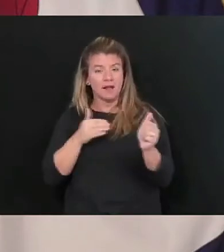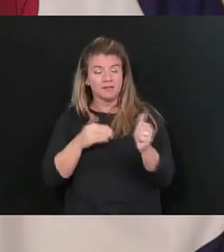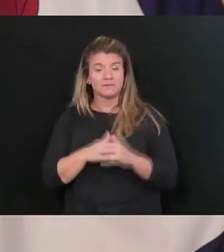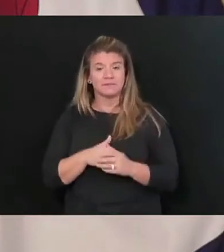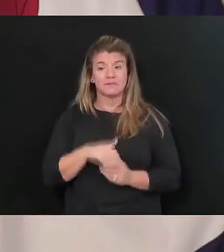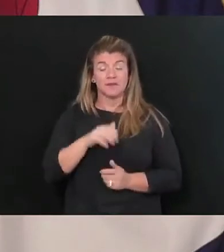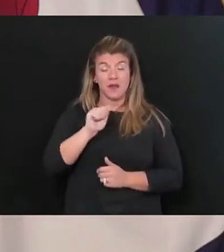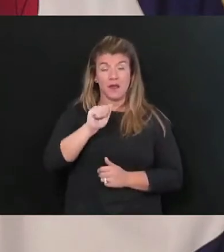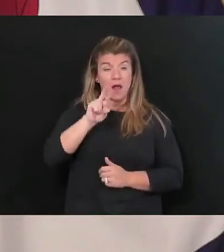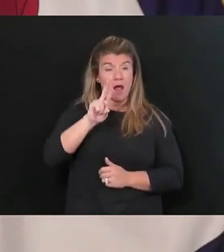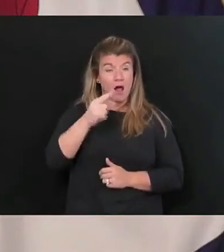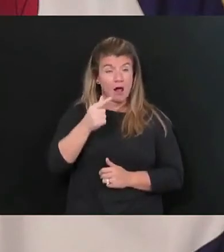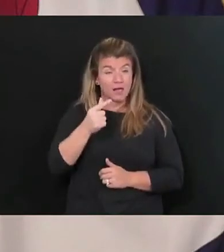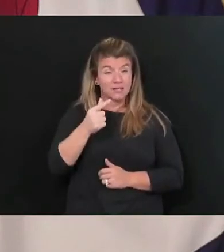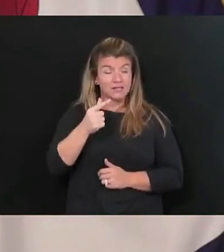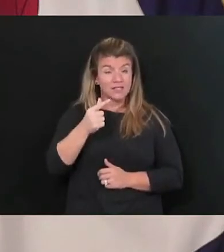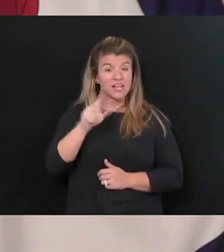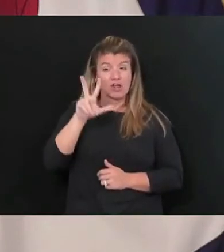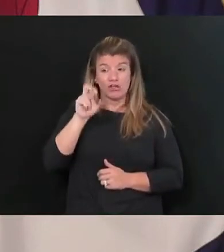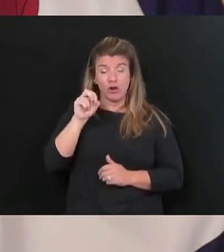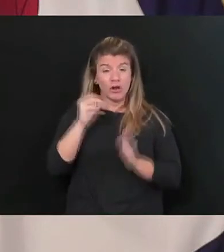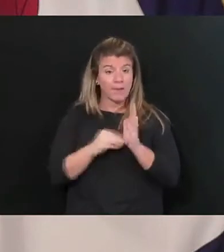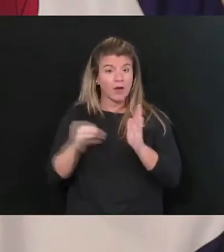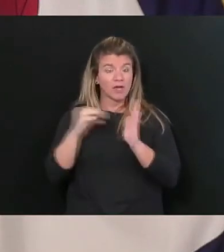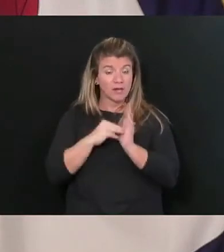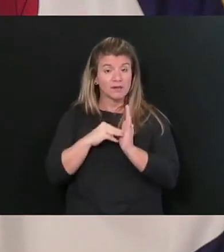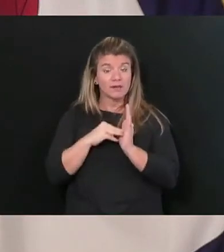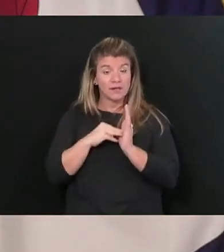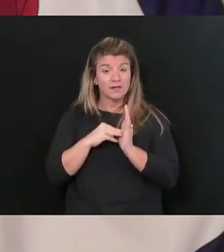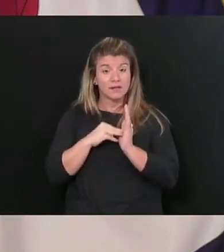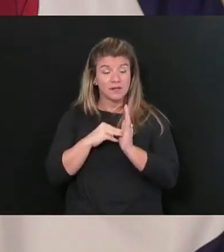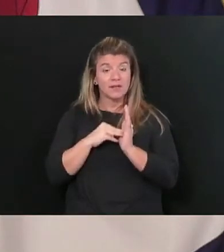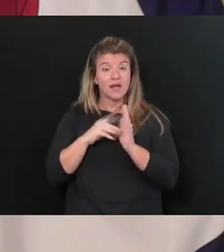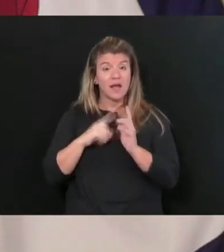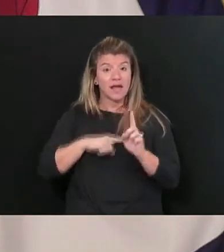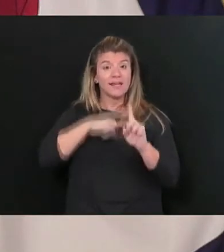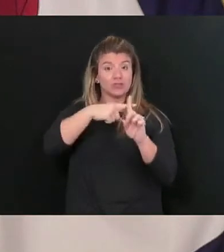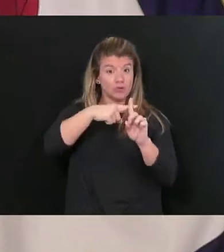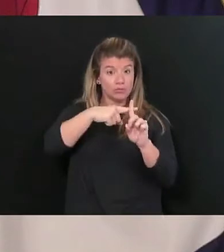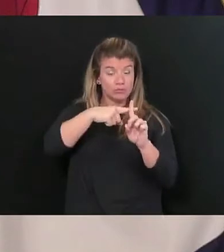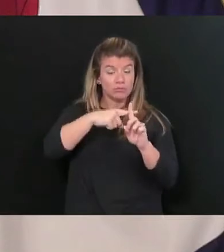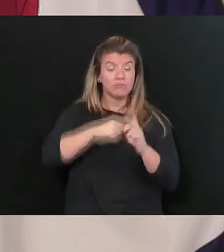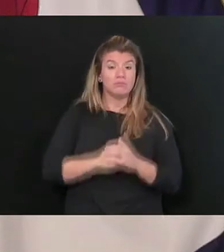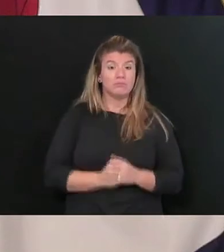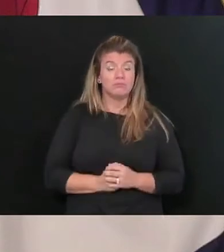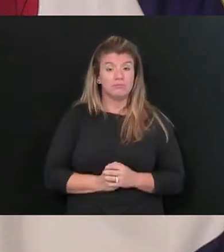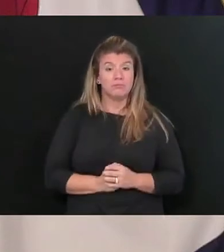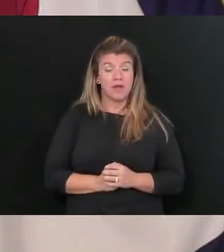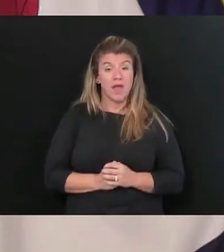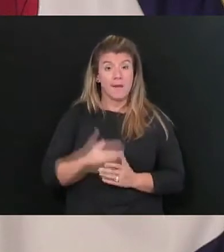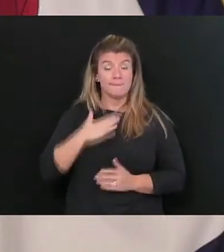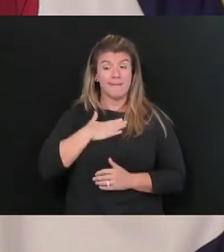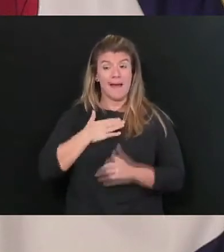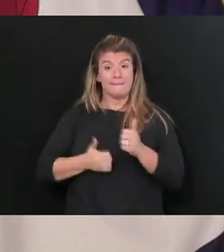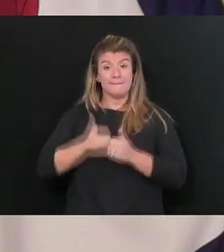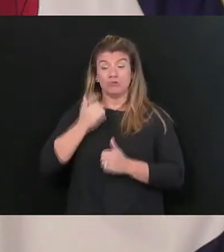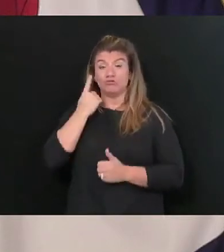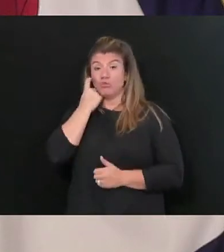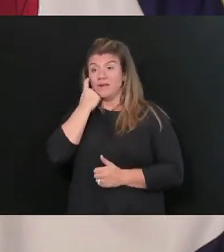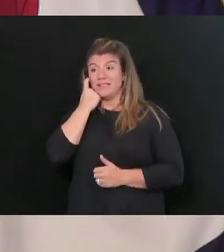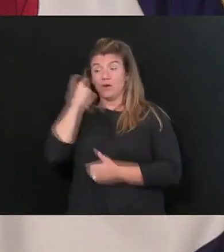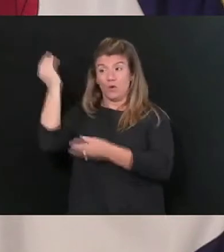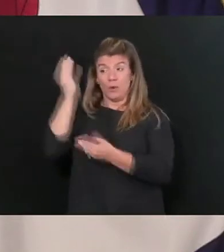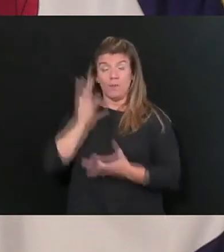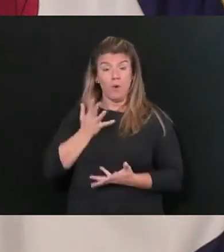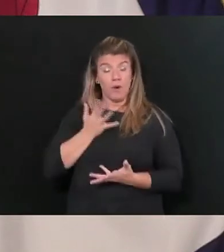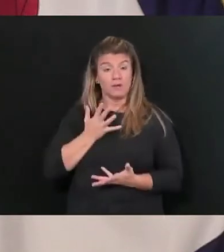comes in, I think, at 30 million or there close to it, additional surplus. The last report that I got from